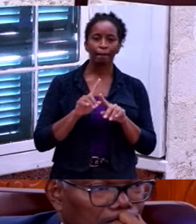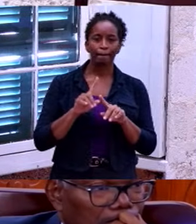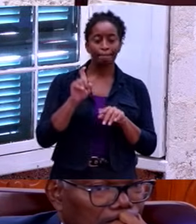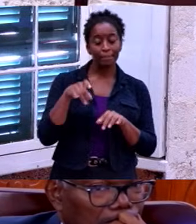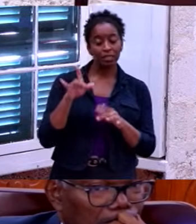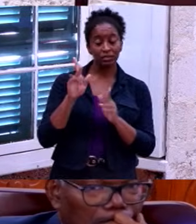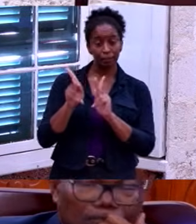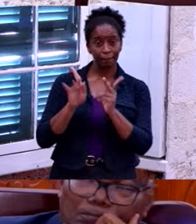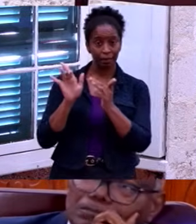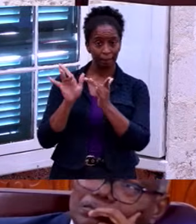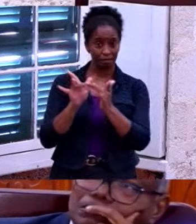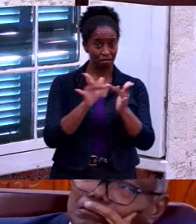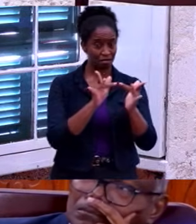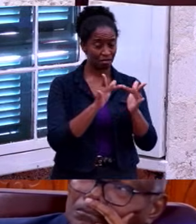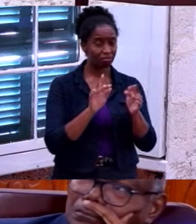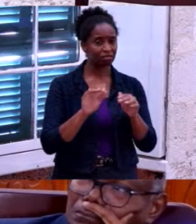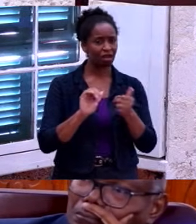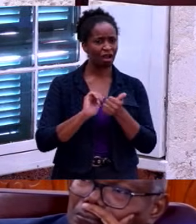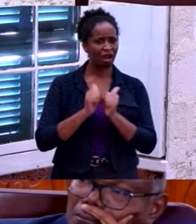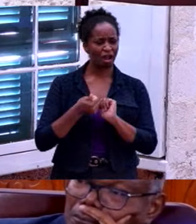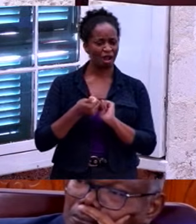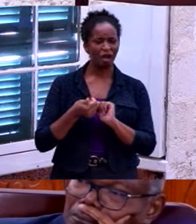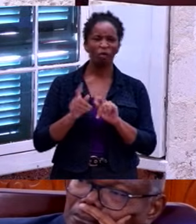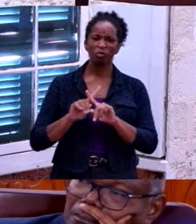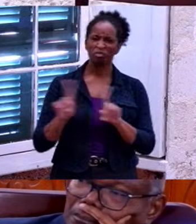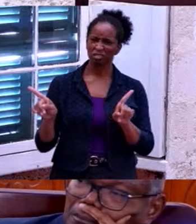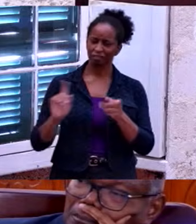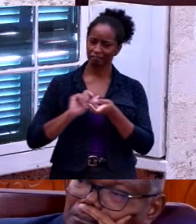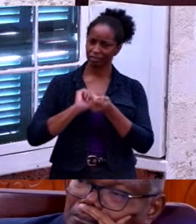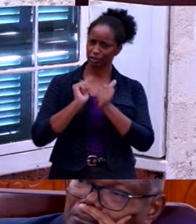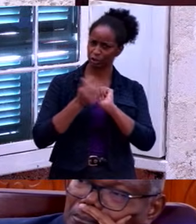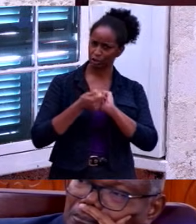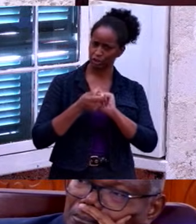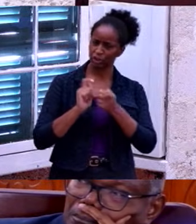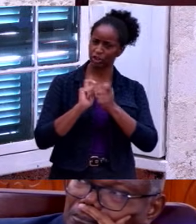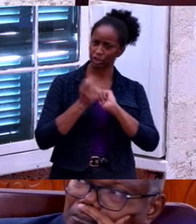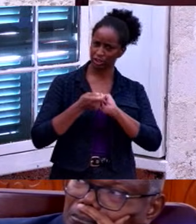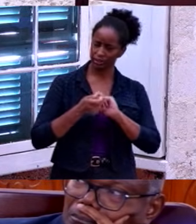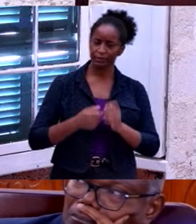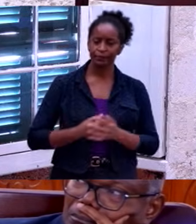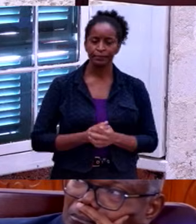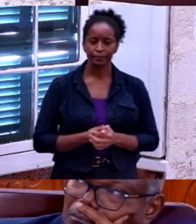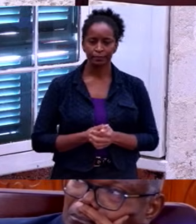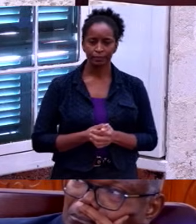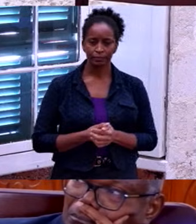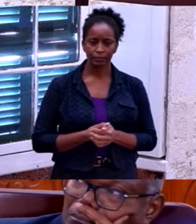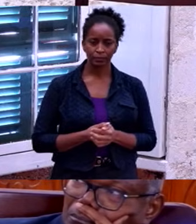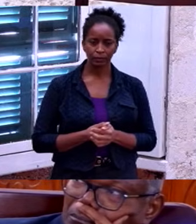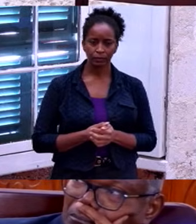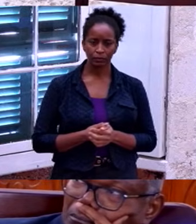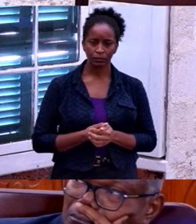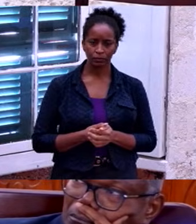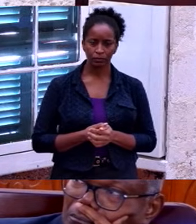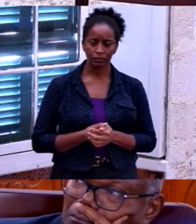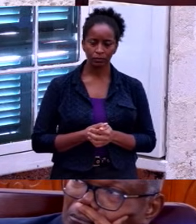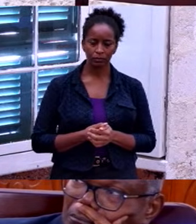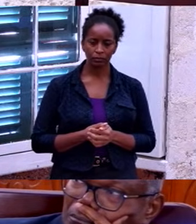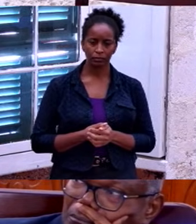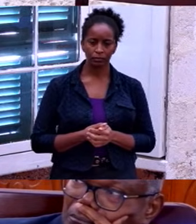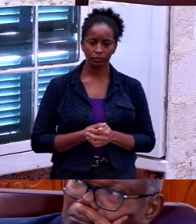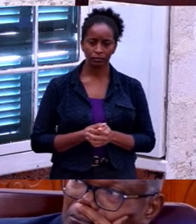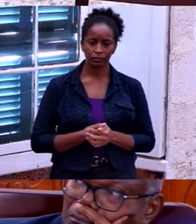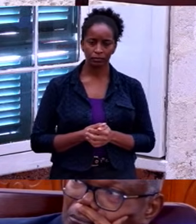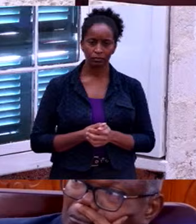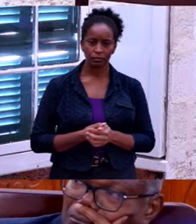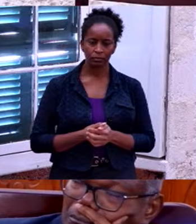we want to have smaller constituencies? In which case, that in theory allows for